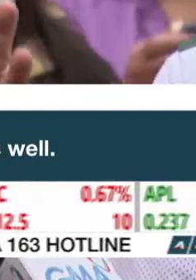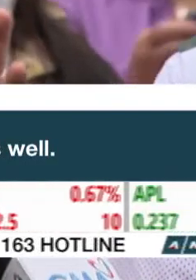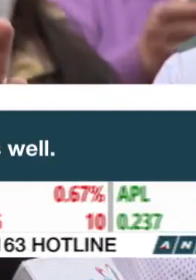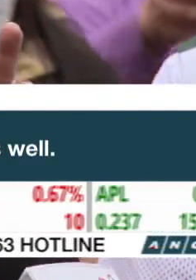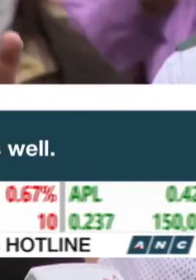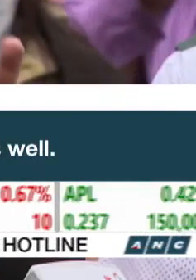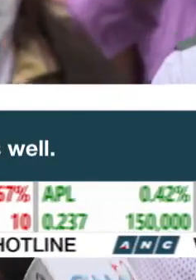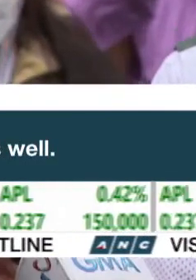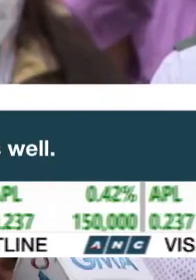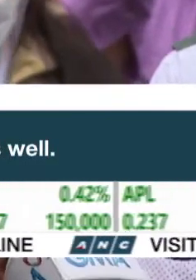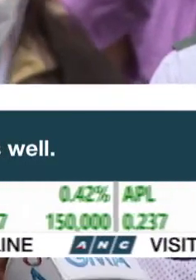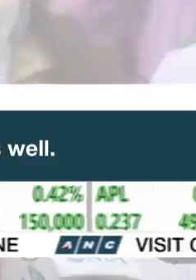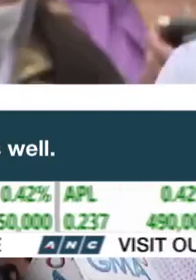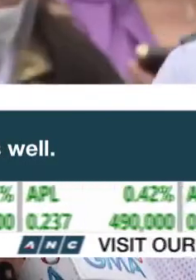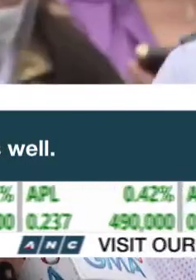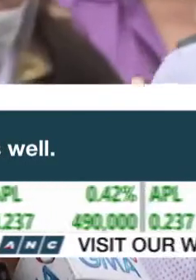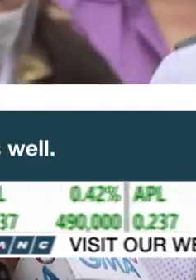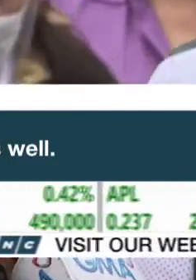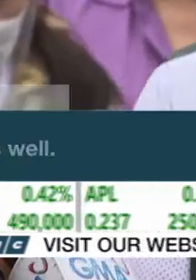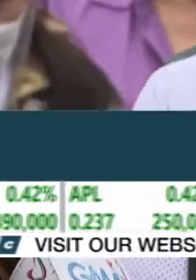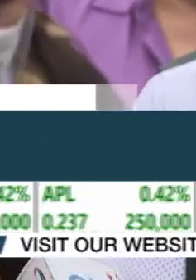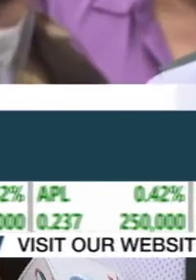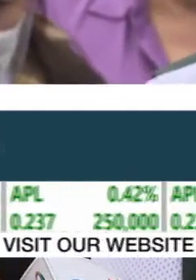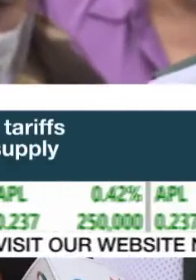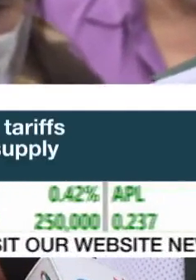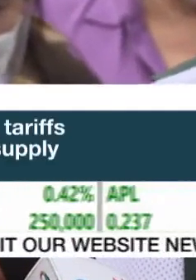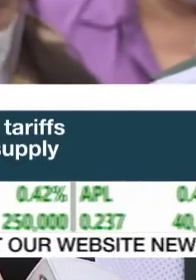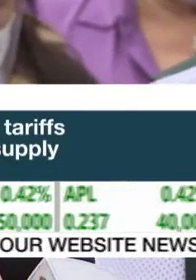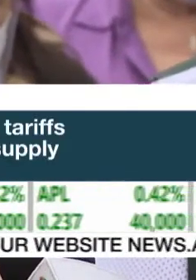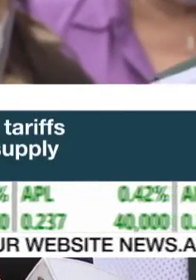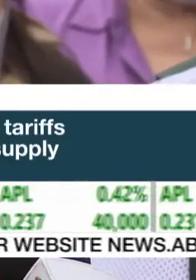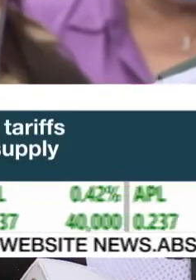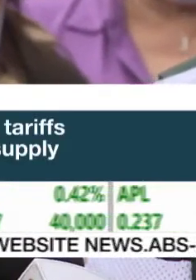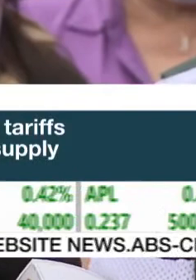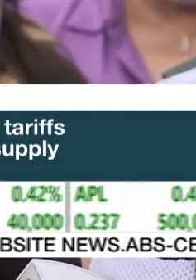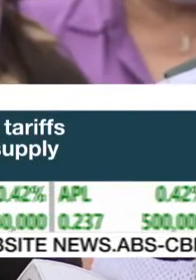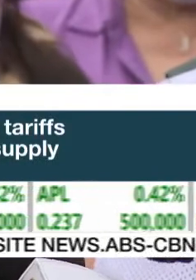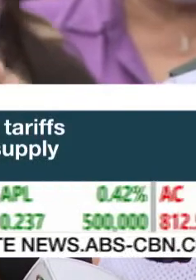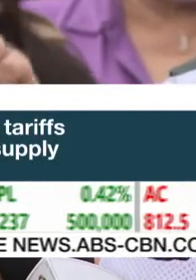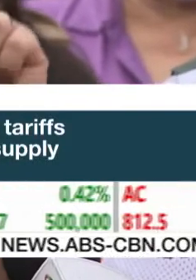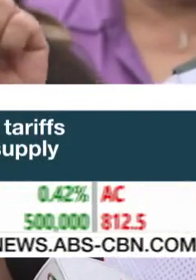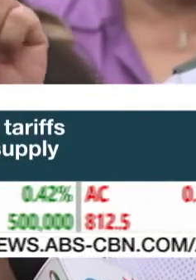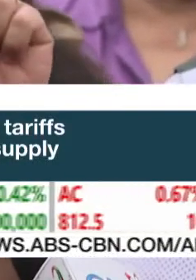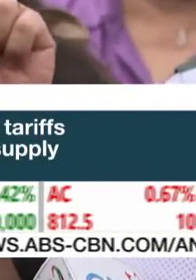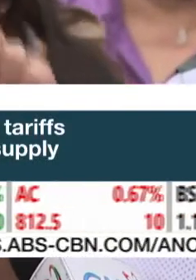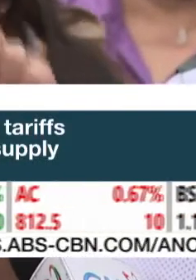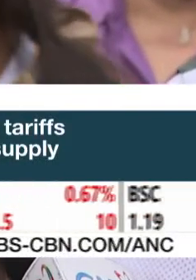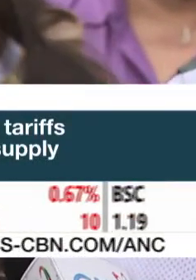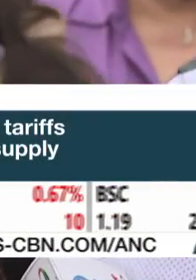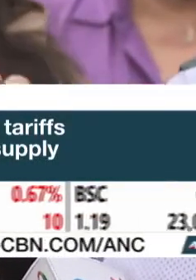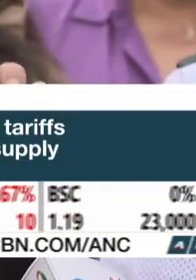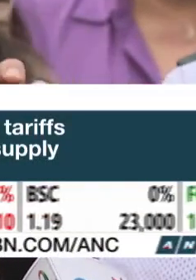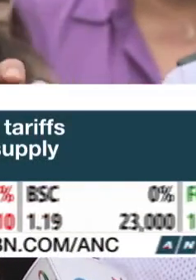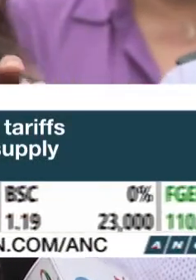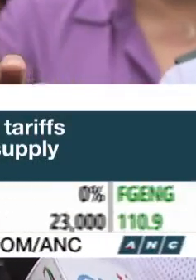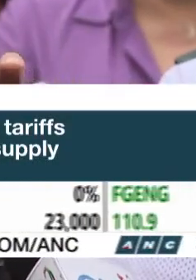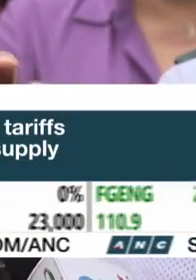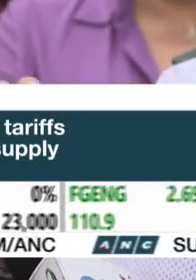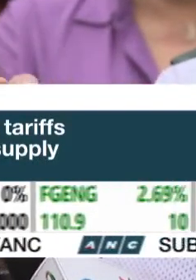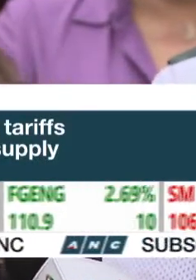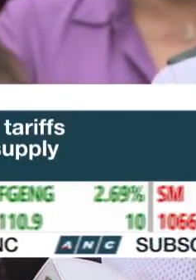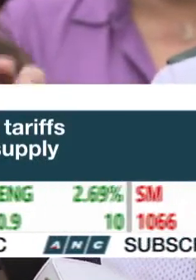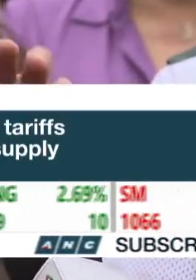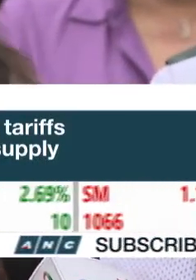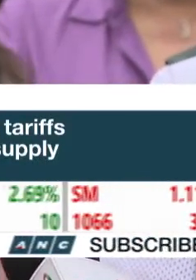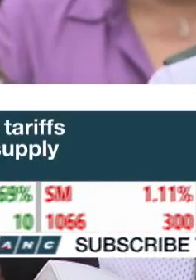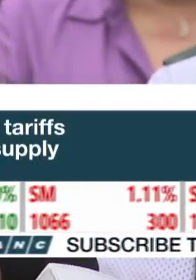dapat ang presyo rin nila mas mababa. Pinag-uusapan din ngayon sa Tariff Commission yung pag-consider muna magbaba muna sandali ng